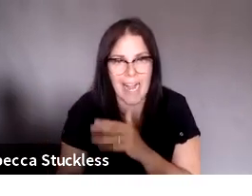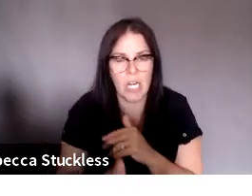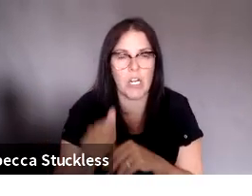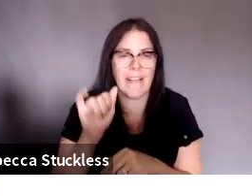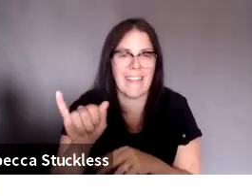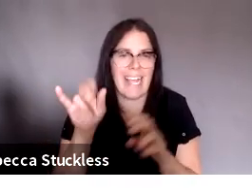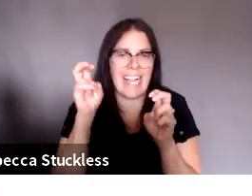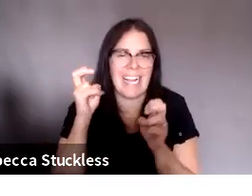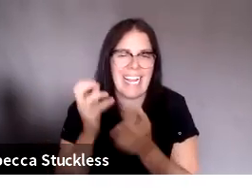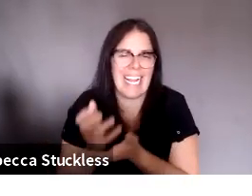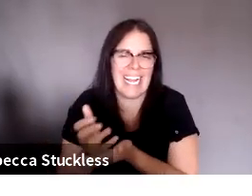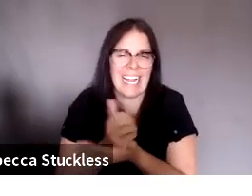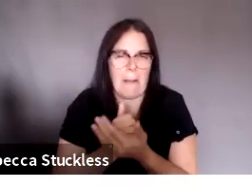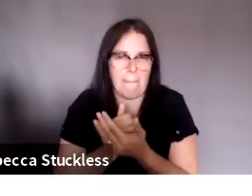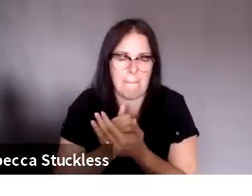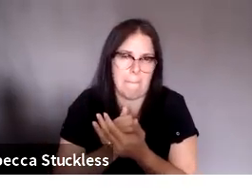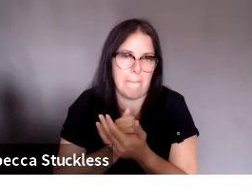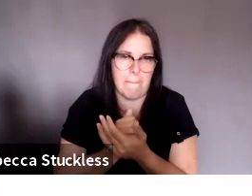income status.